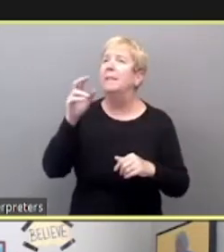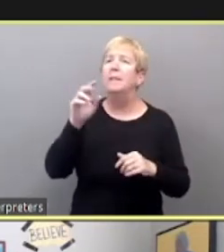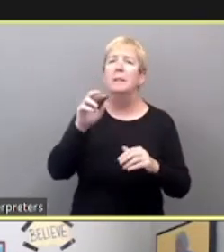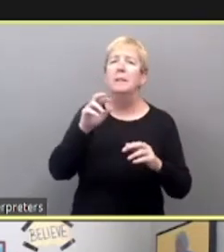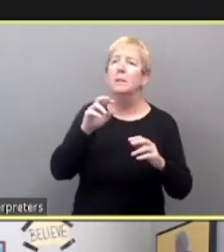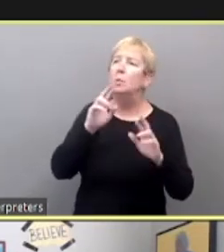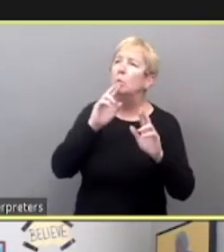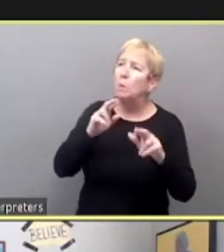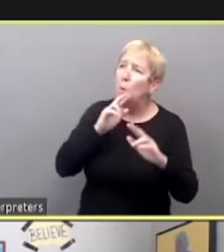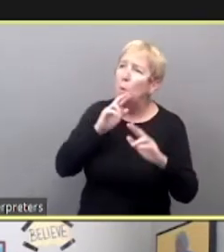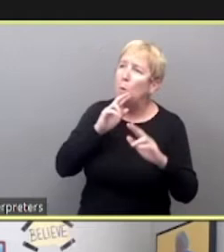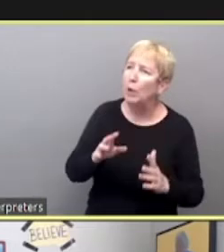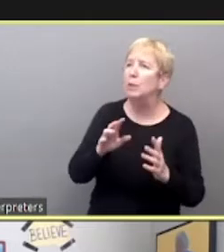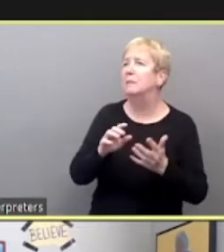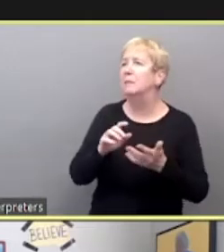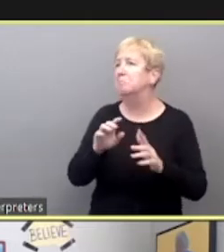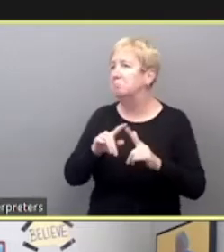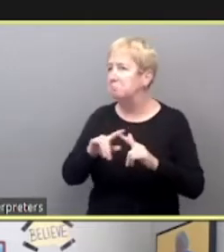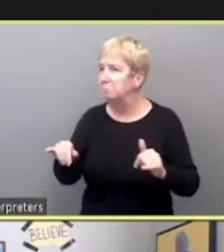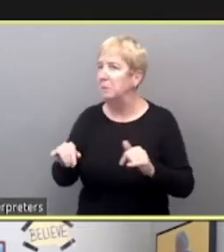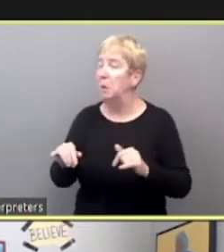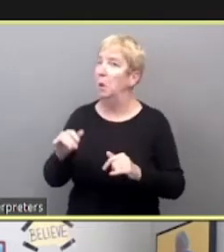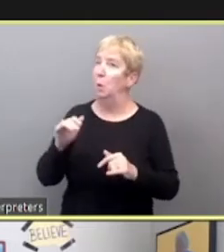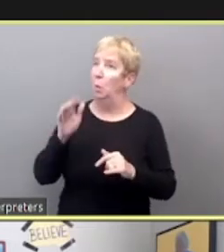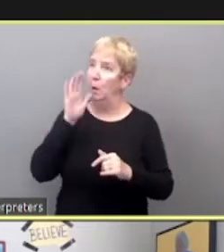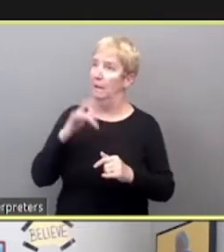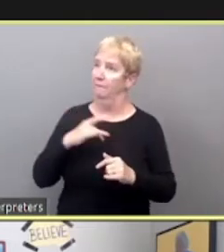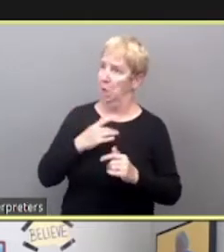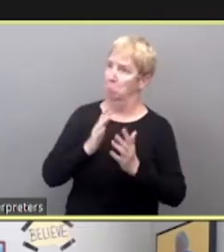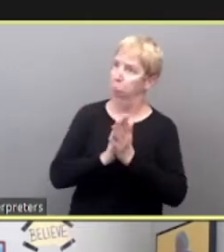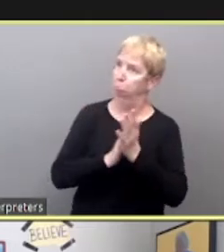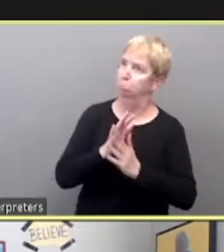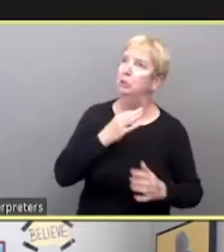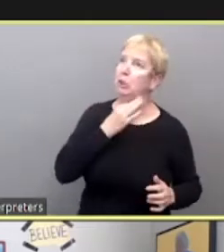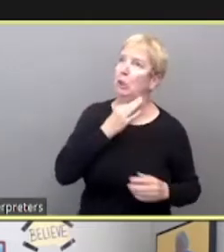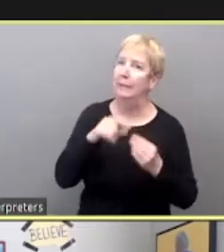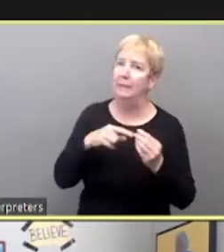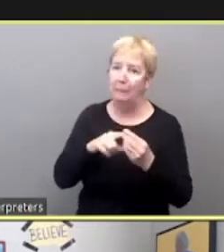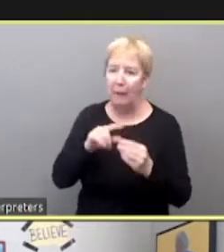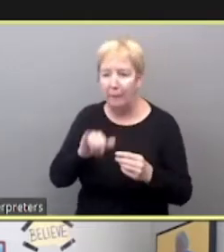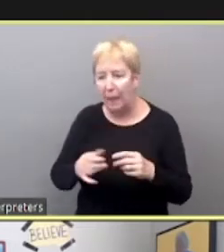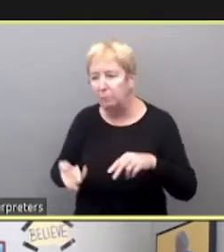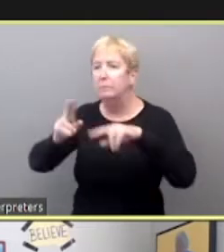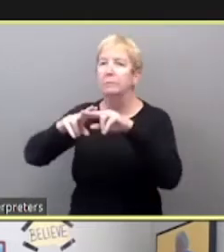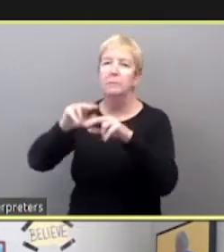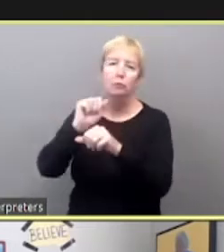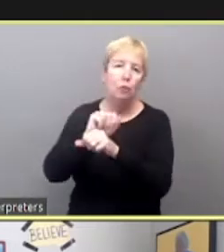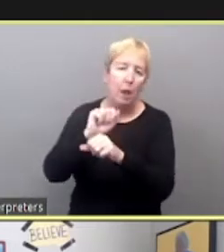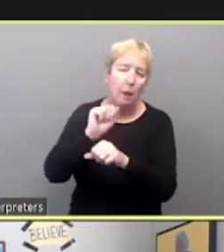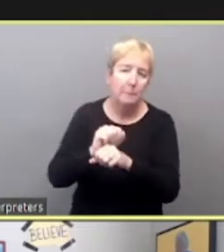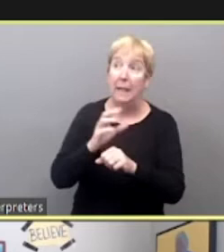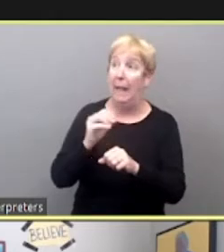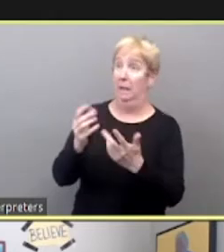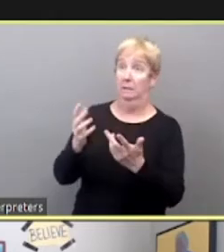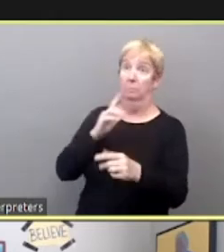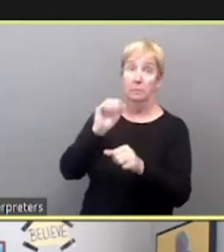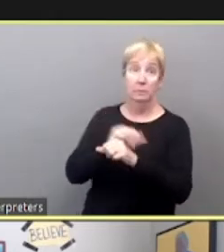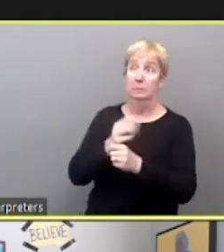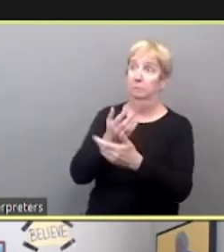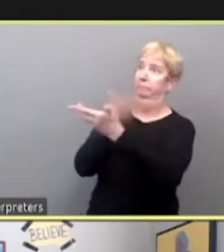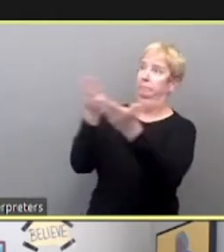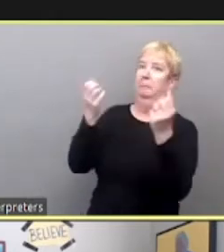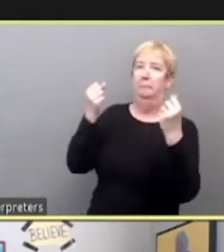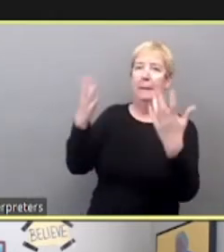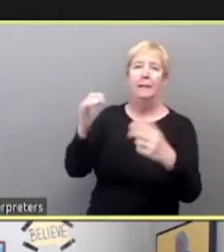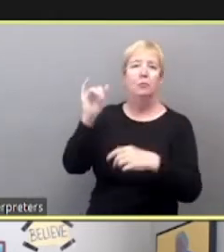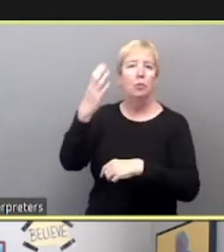a lot of interest in the data, the increase in jobs, the fact that there are a lot of jobs out there for folks. We're